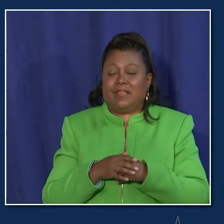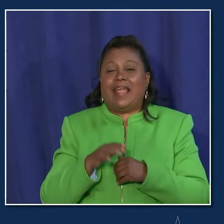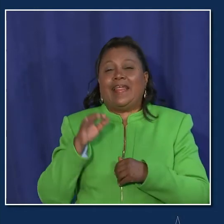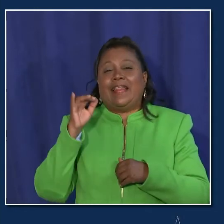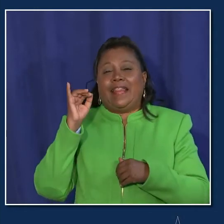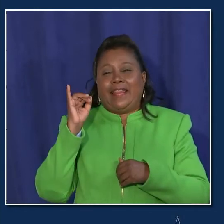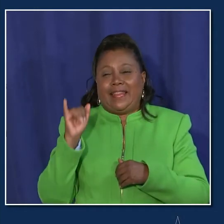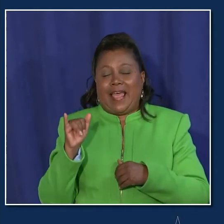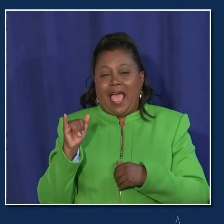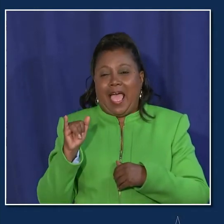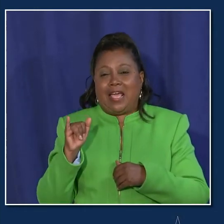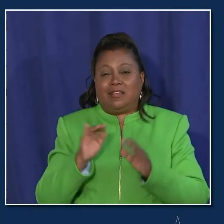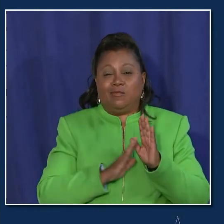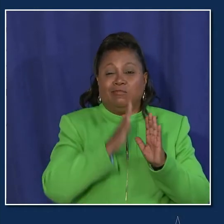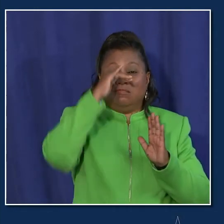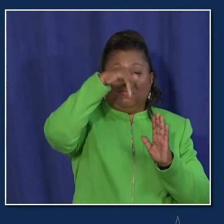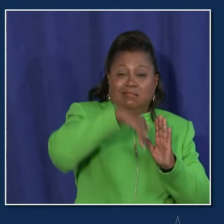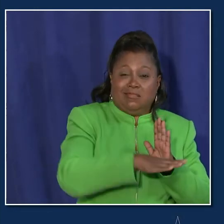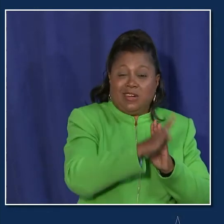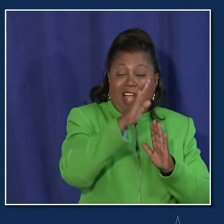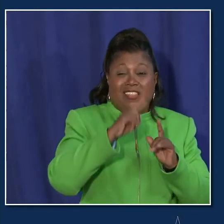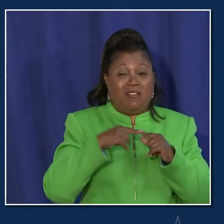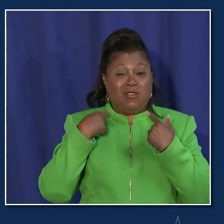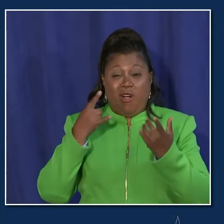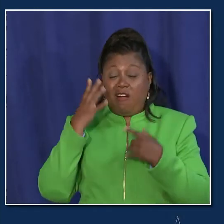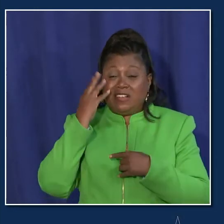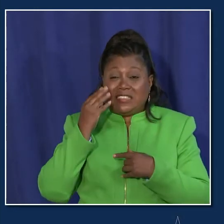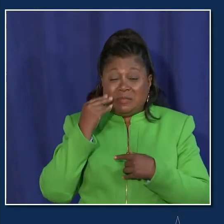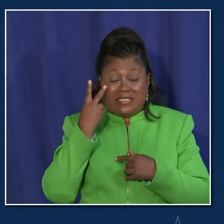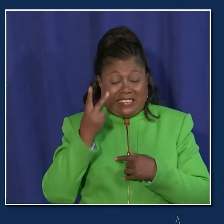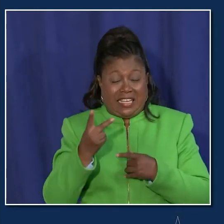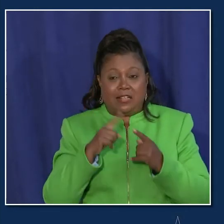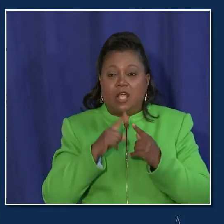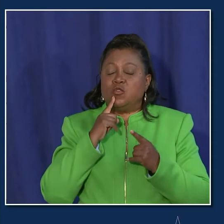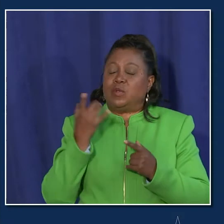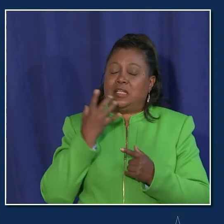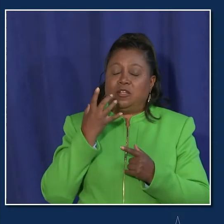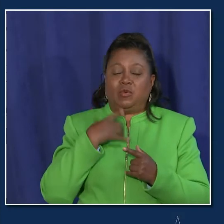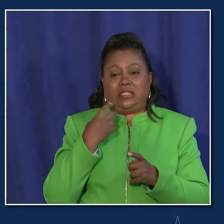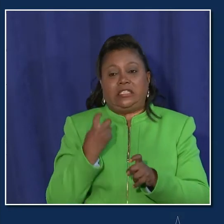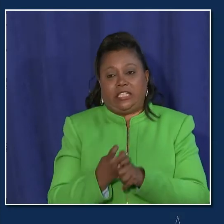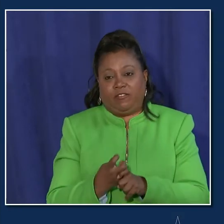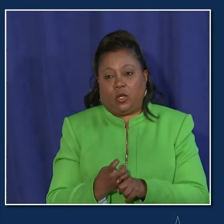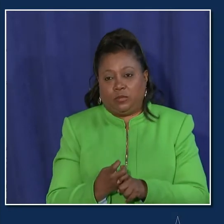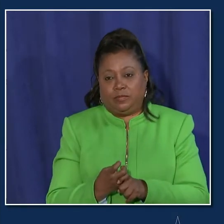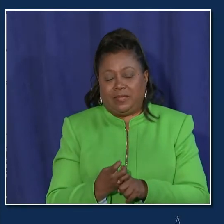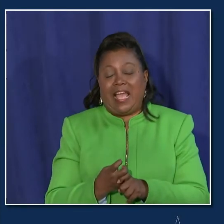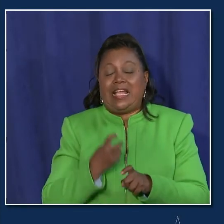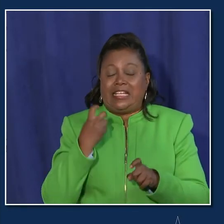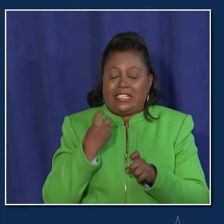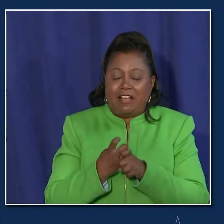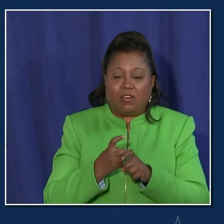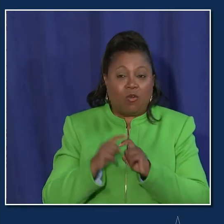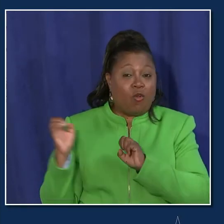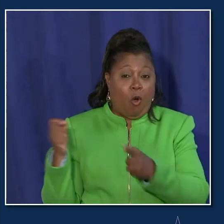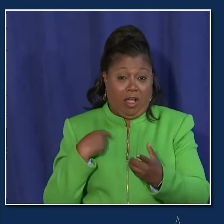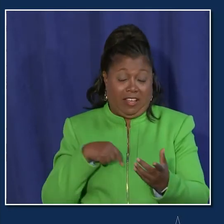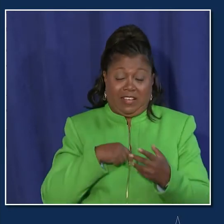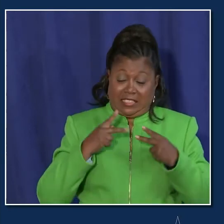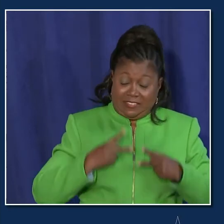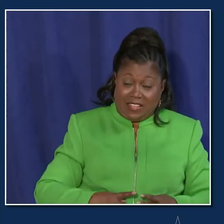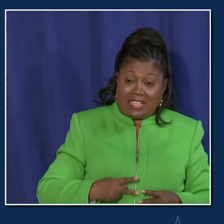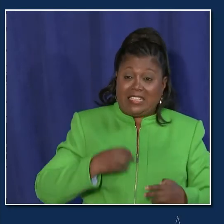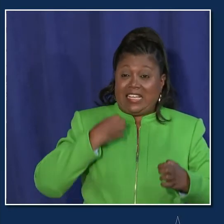That roller coaster ride that we've all been on has been extraordinarily difficult. It's difficult on all of us